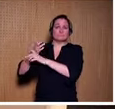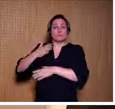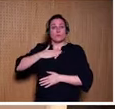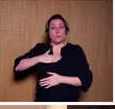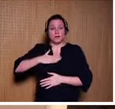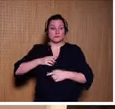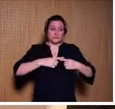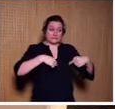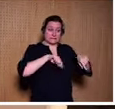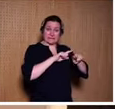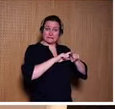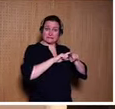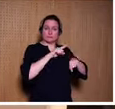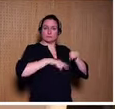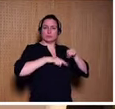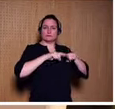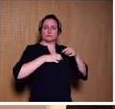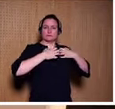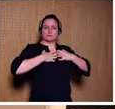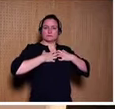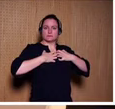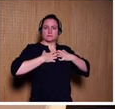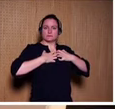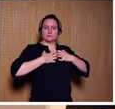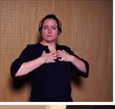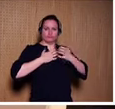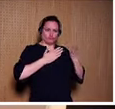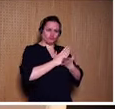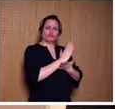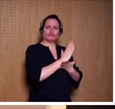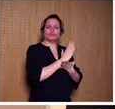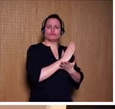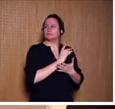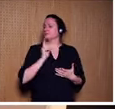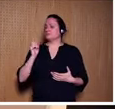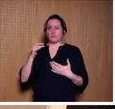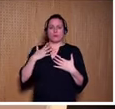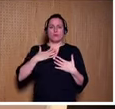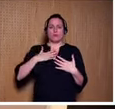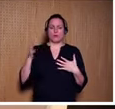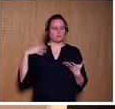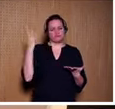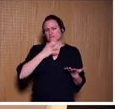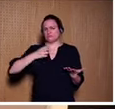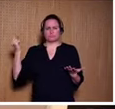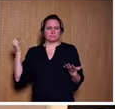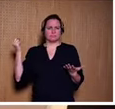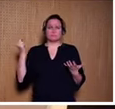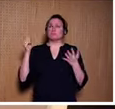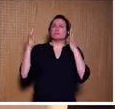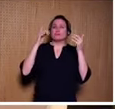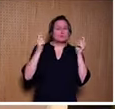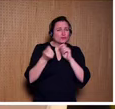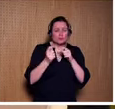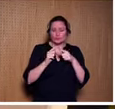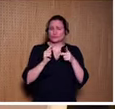our political attention from the cost of living crisis, climate change,